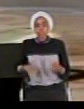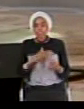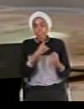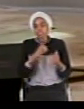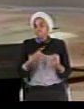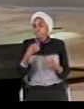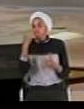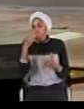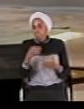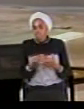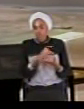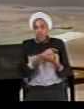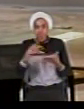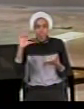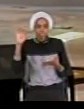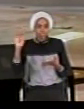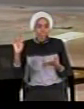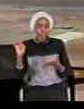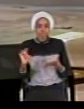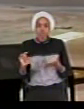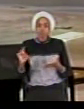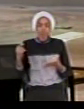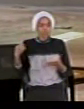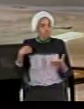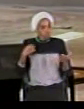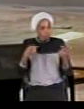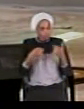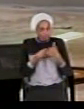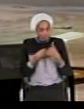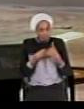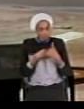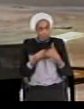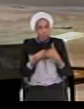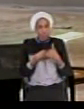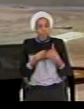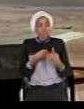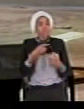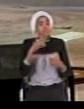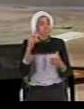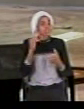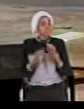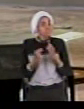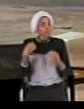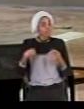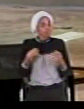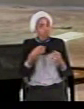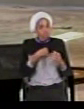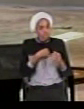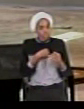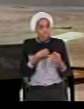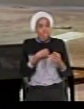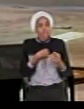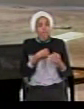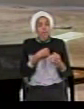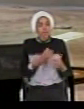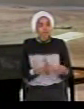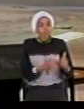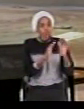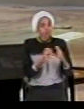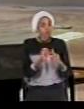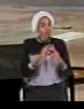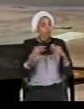verse 8, but though we apostles or an angel from heaven preach any